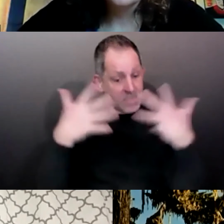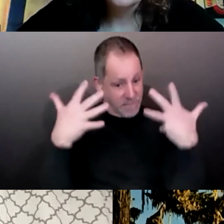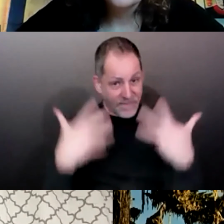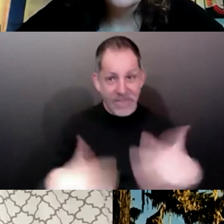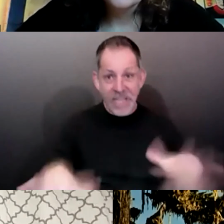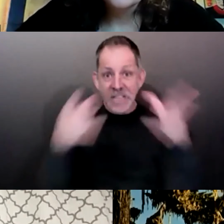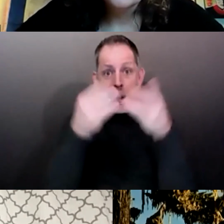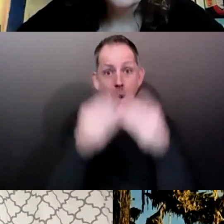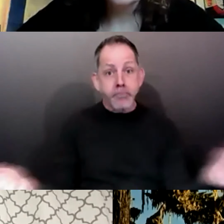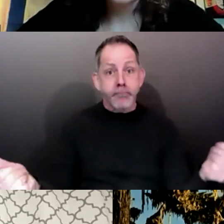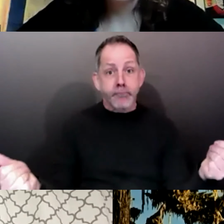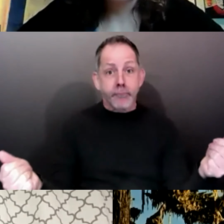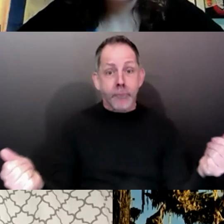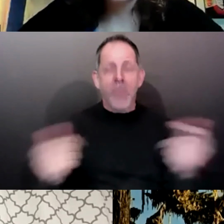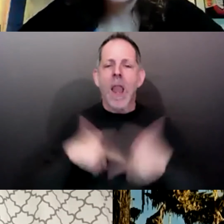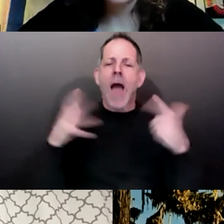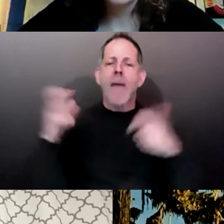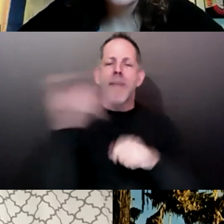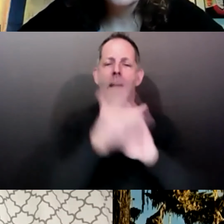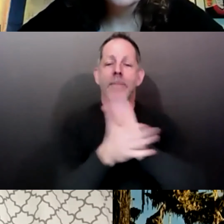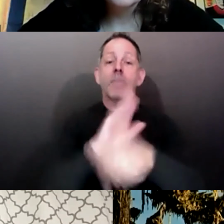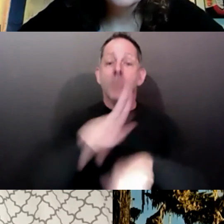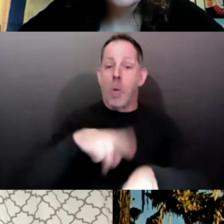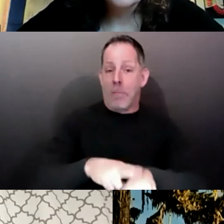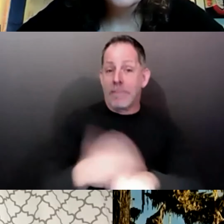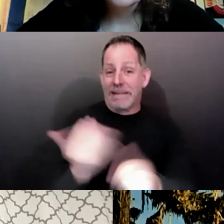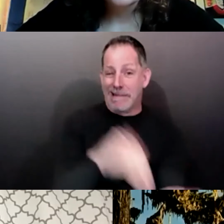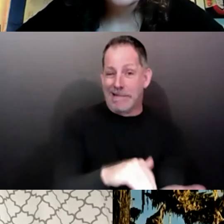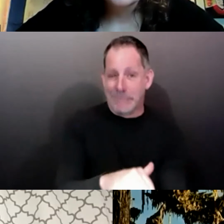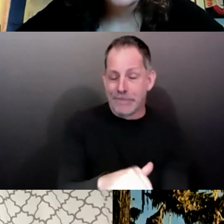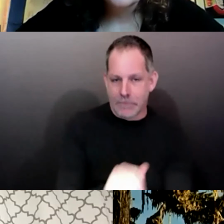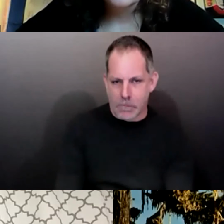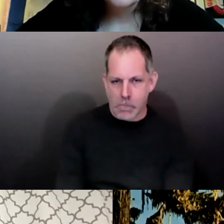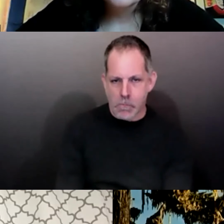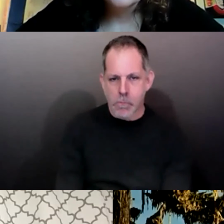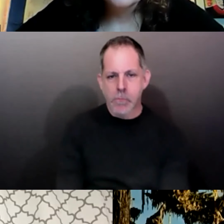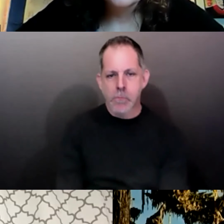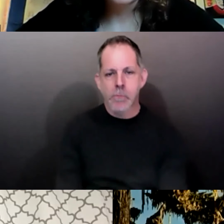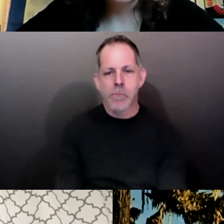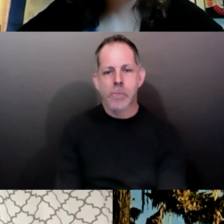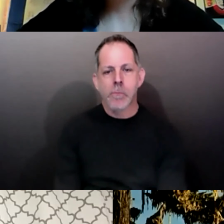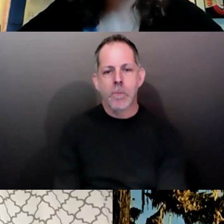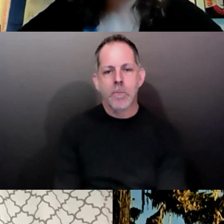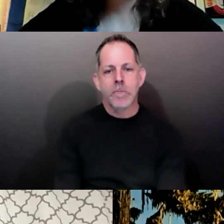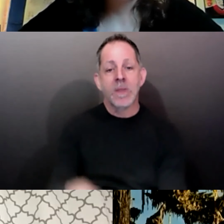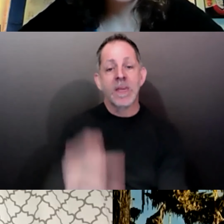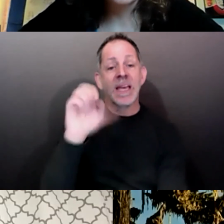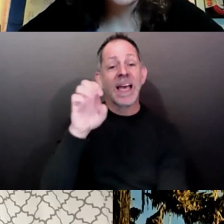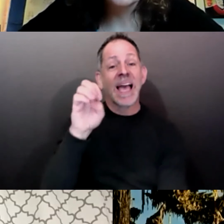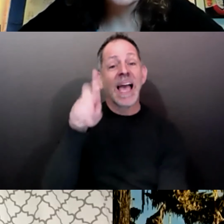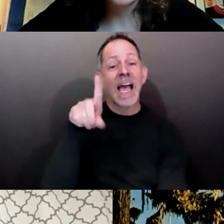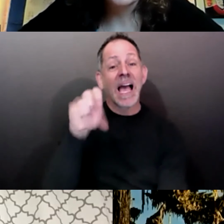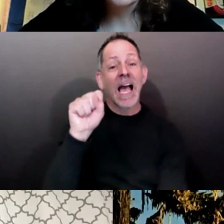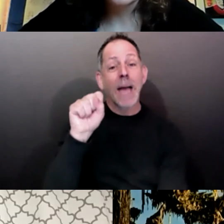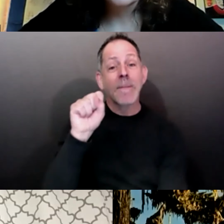Linwood, Edmonds, and Everett receive CARES Act funding so they'd be able to